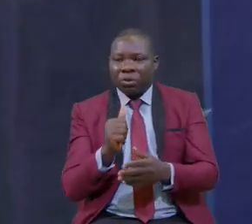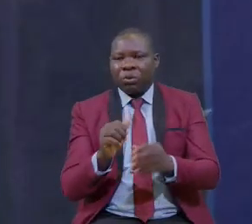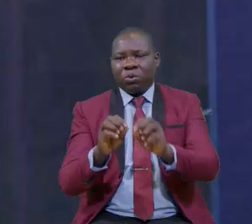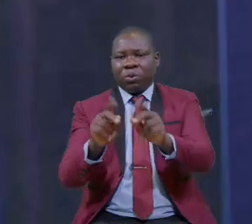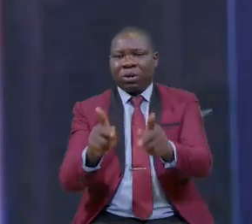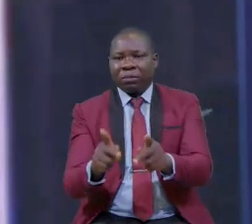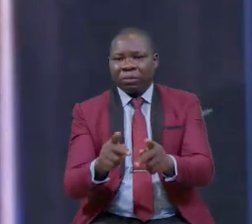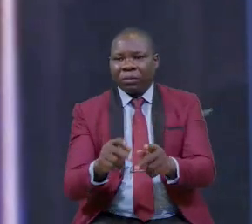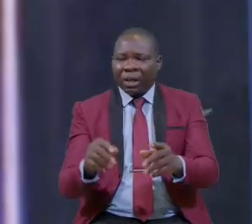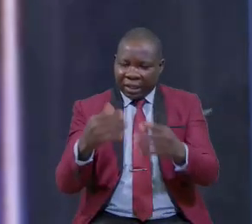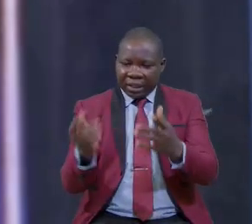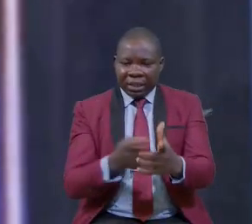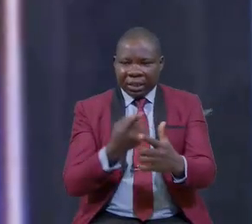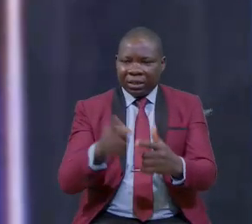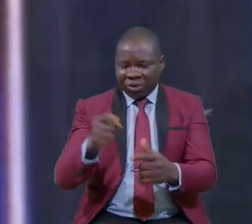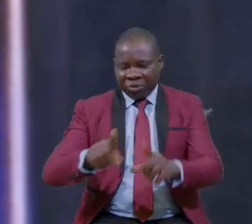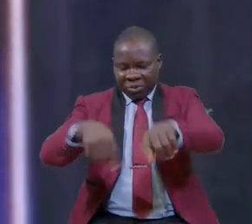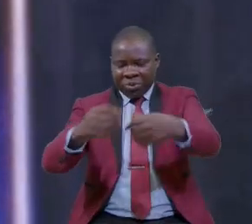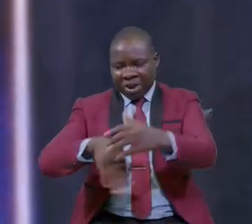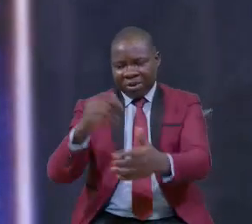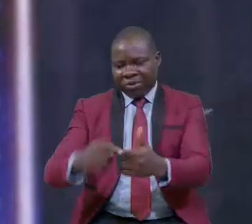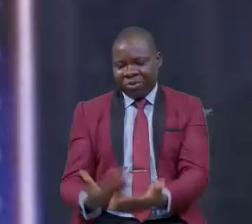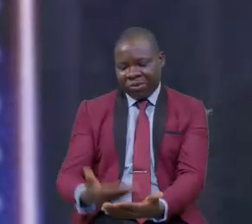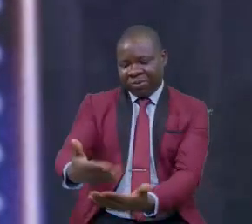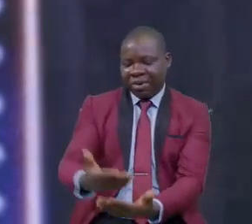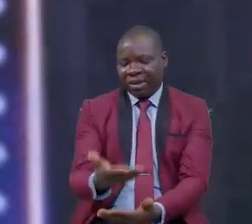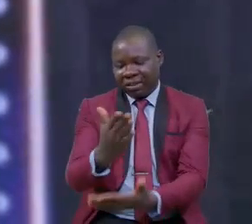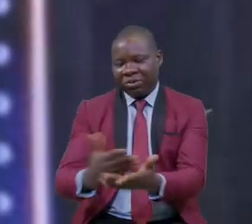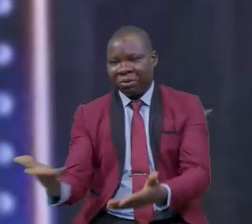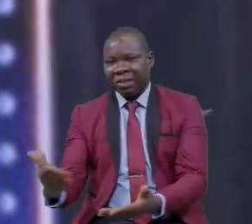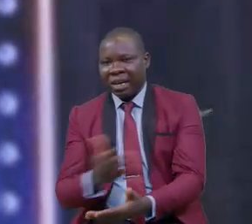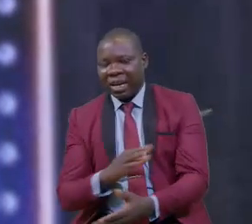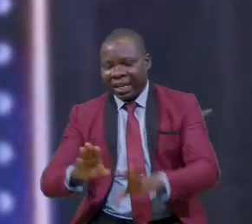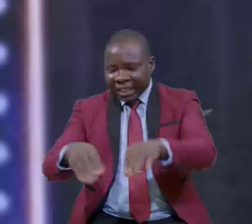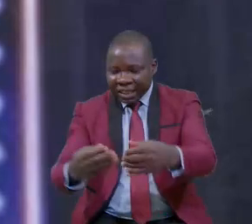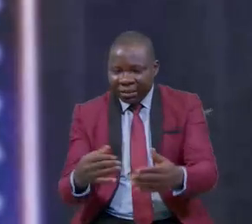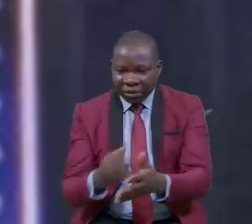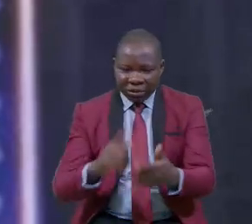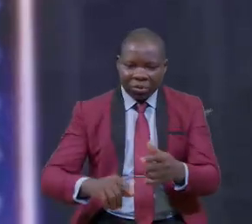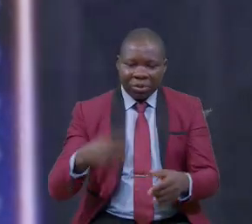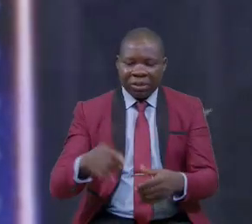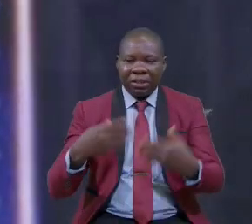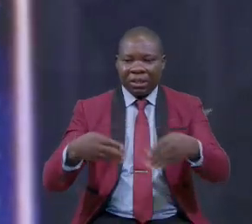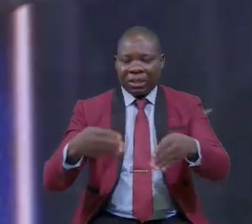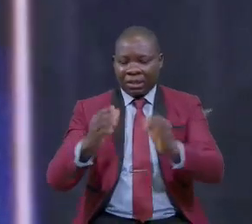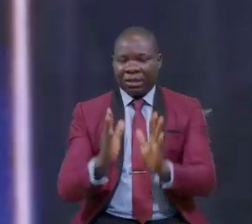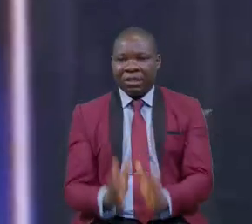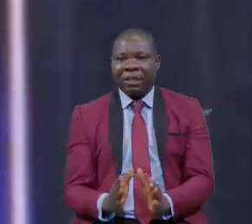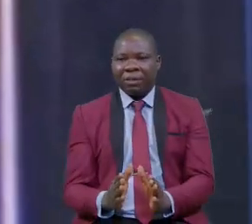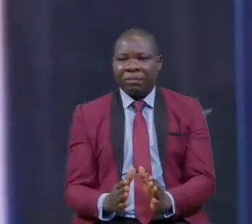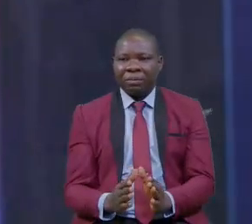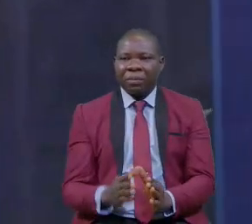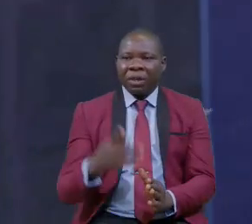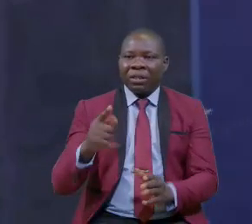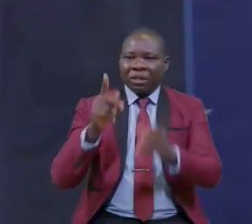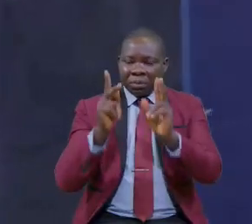your 200, denomination. And the person who is going to sell to you is not only going to